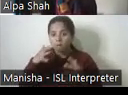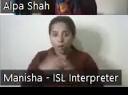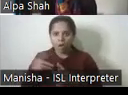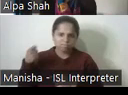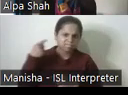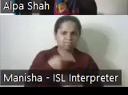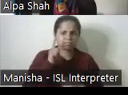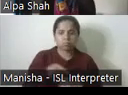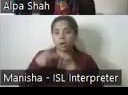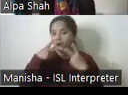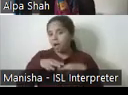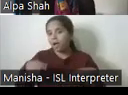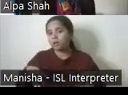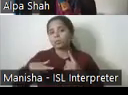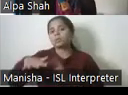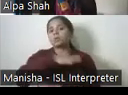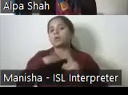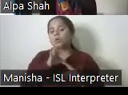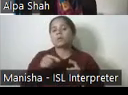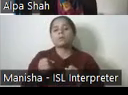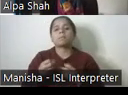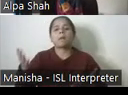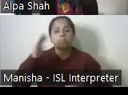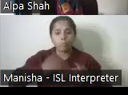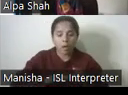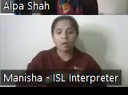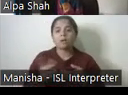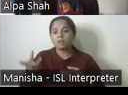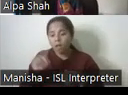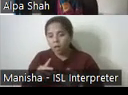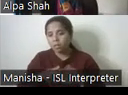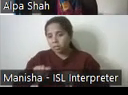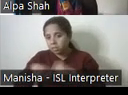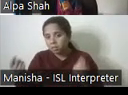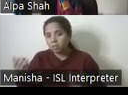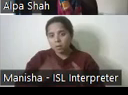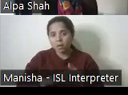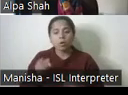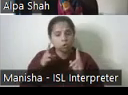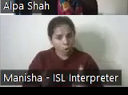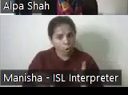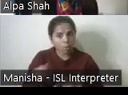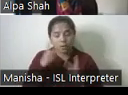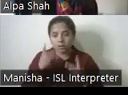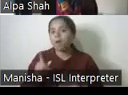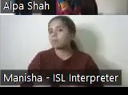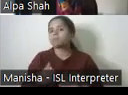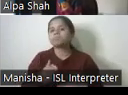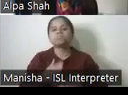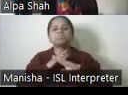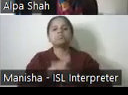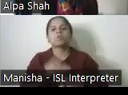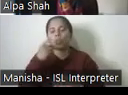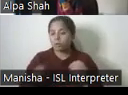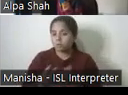in Adivasi areas. Divorce and remarriage is normal, and importantly, it's initiated both